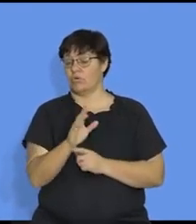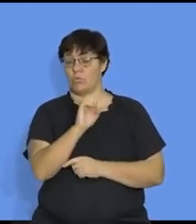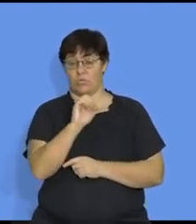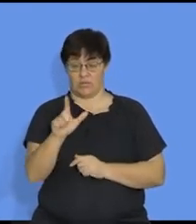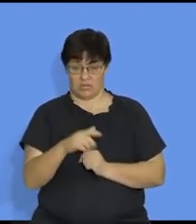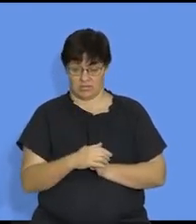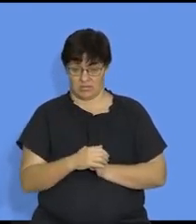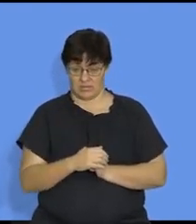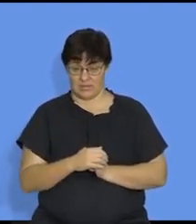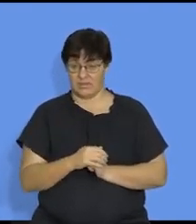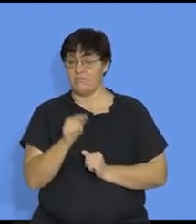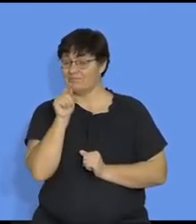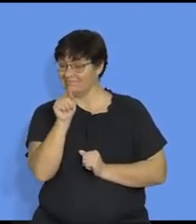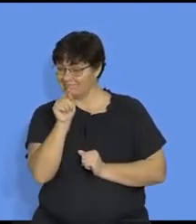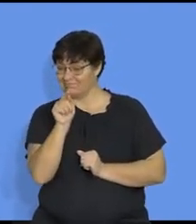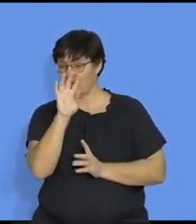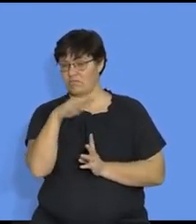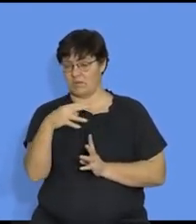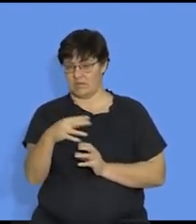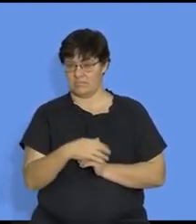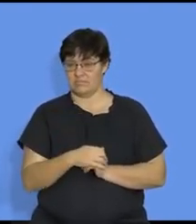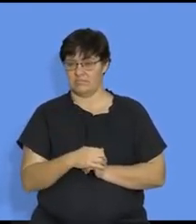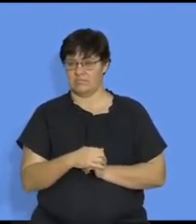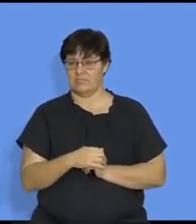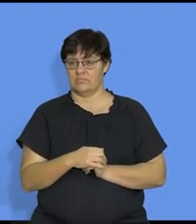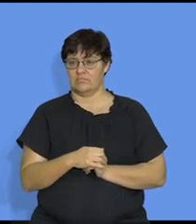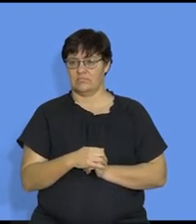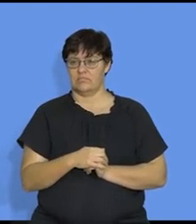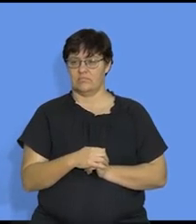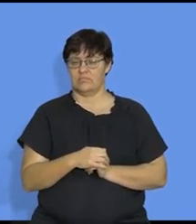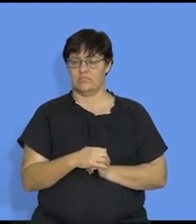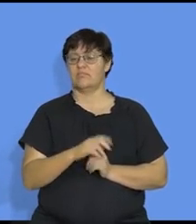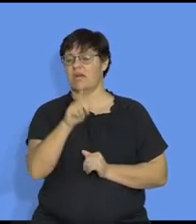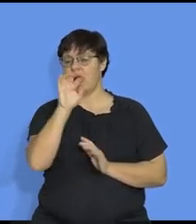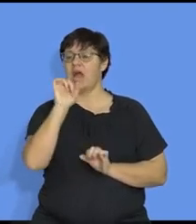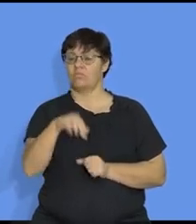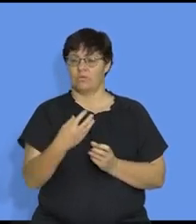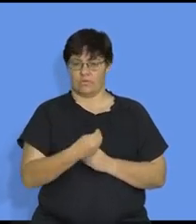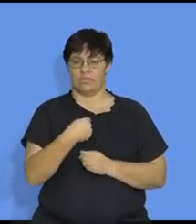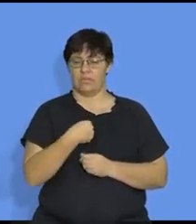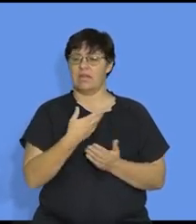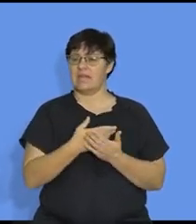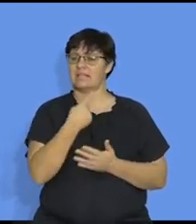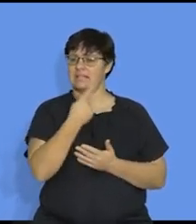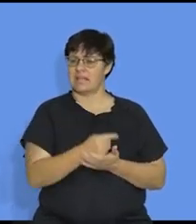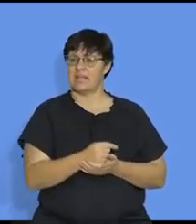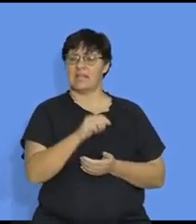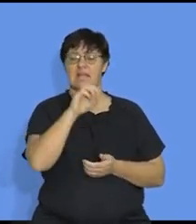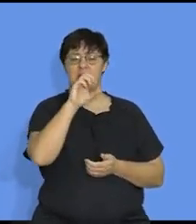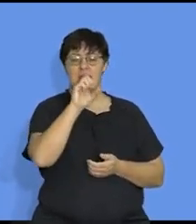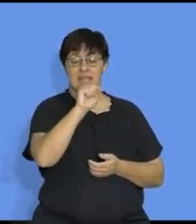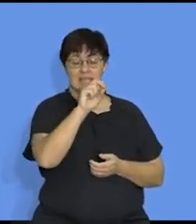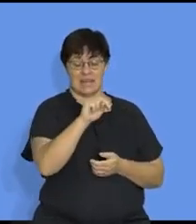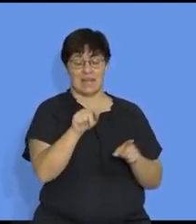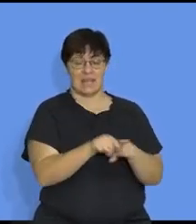with regards to this particular formula. I'm sure everyone will agree with me that I can actually write